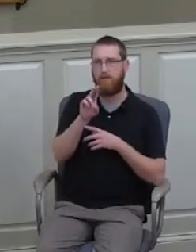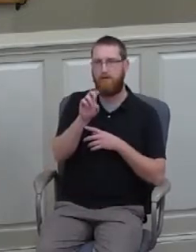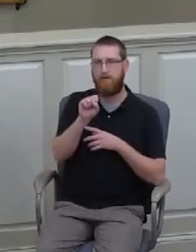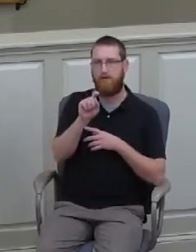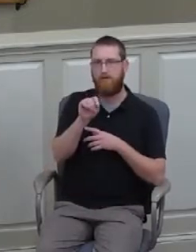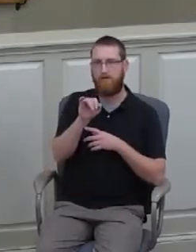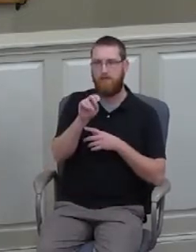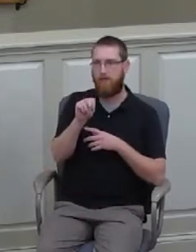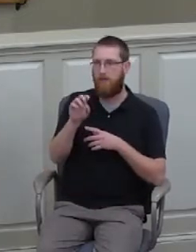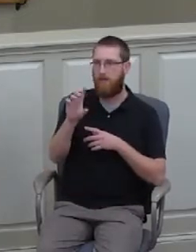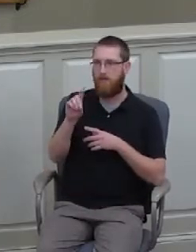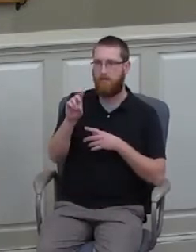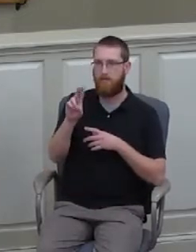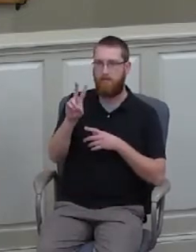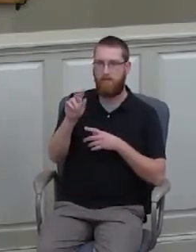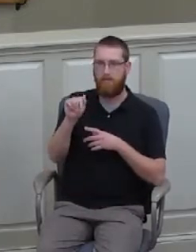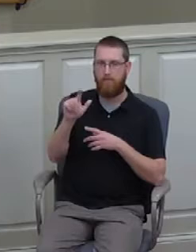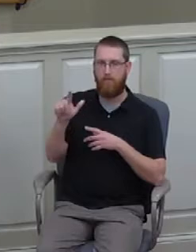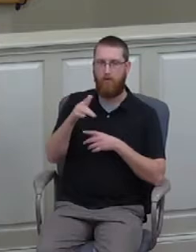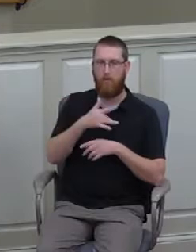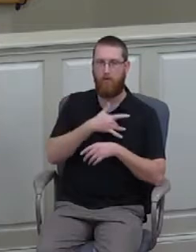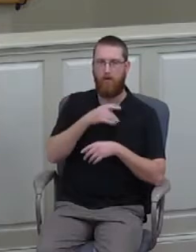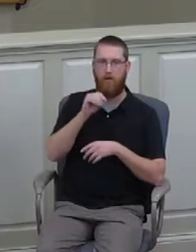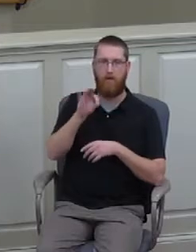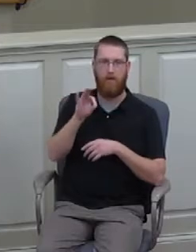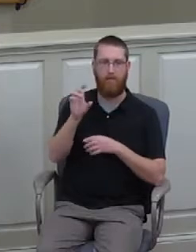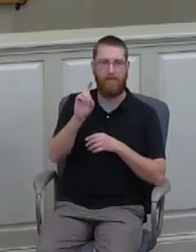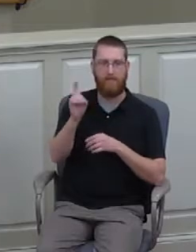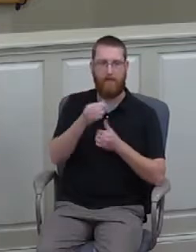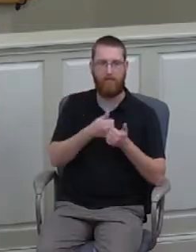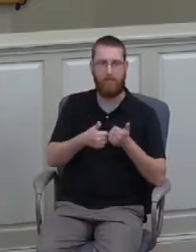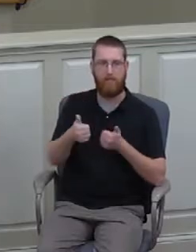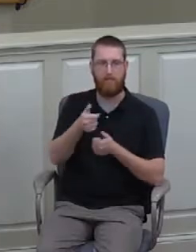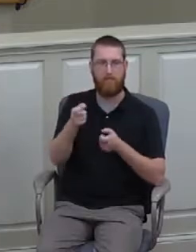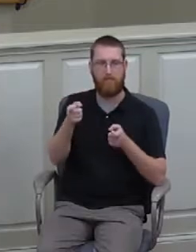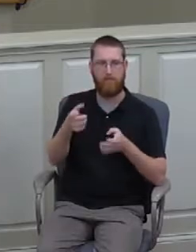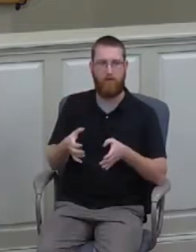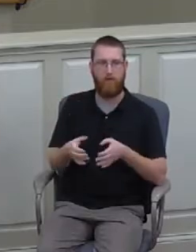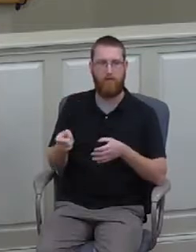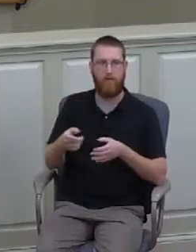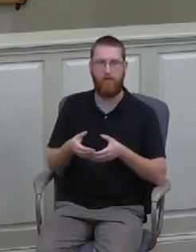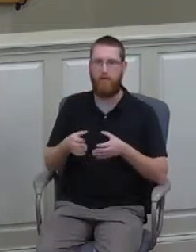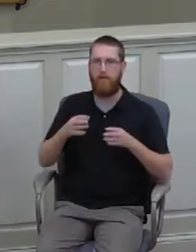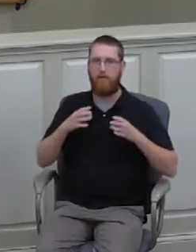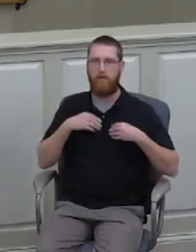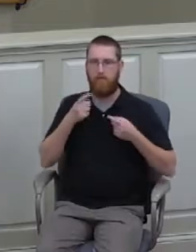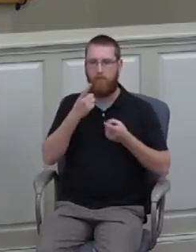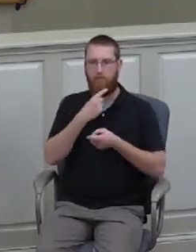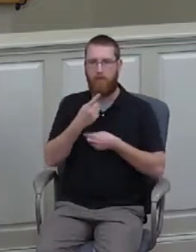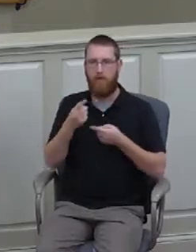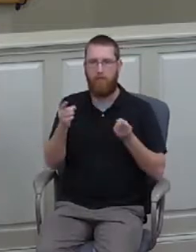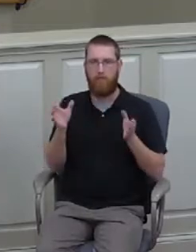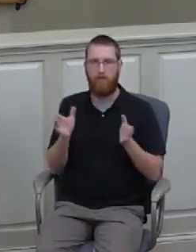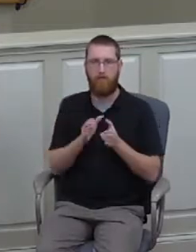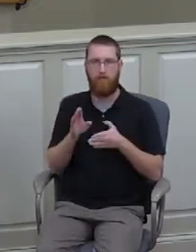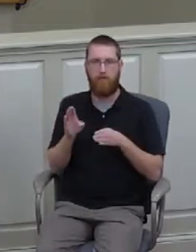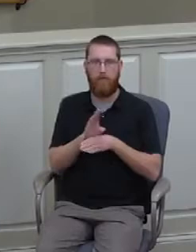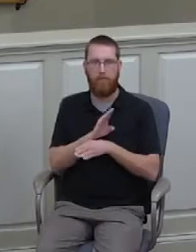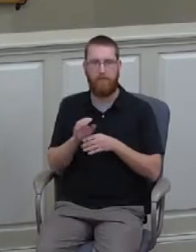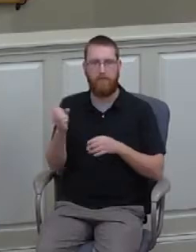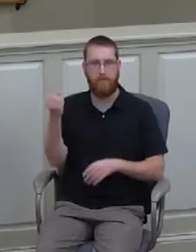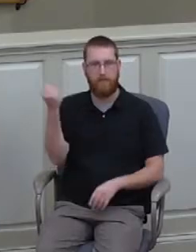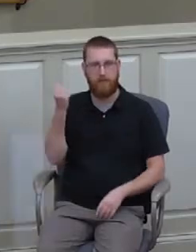Director at the Heart of Danville. He's here to accept a proclamation for Small Business Saturday. Whereas the City of